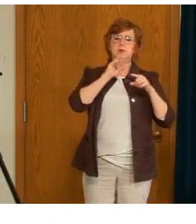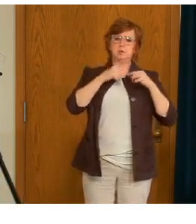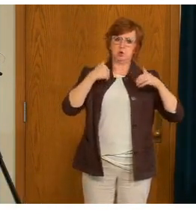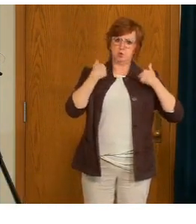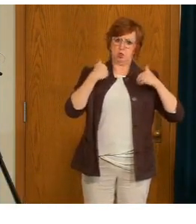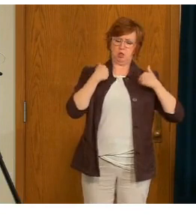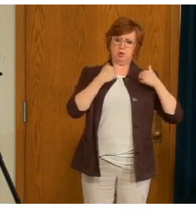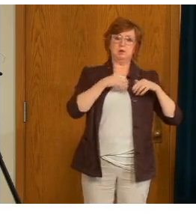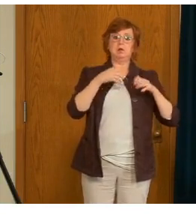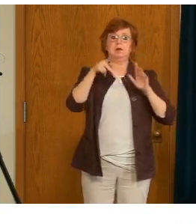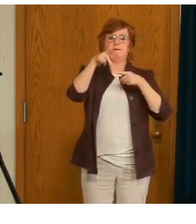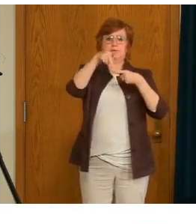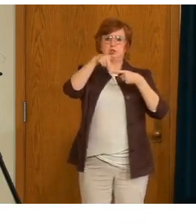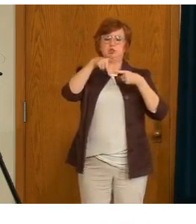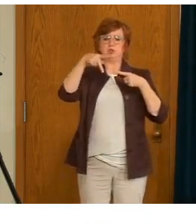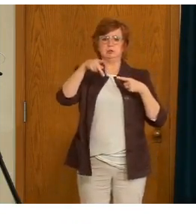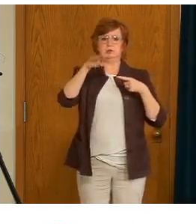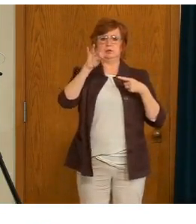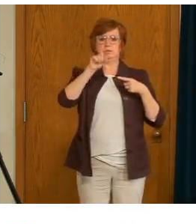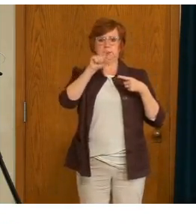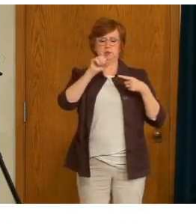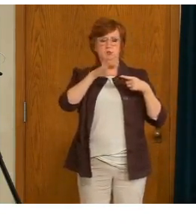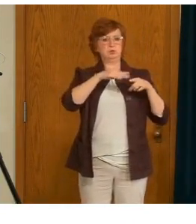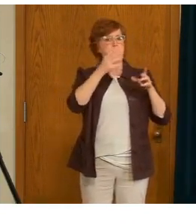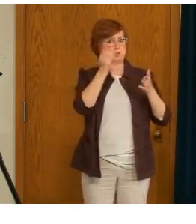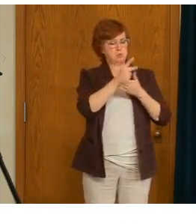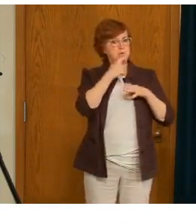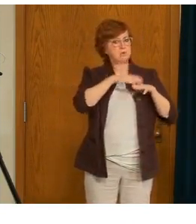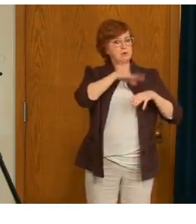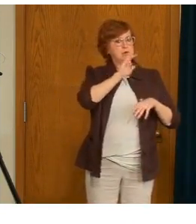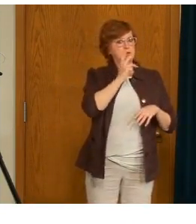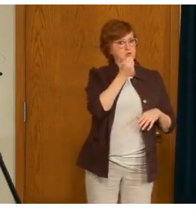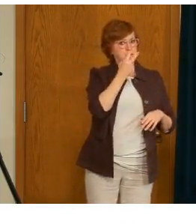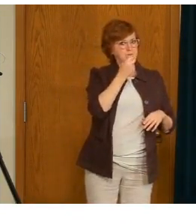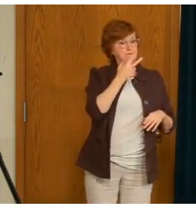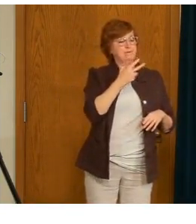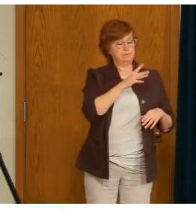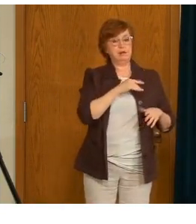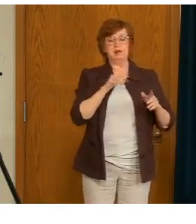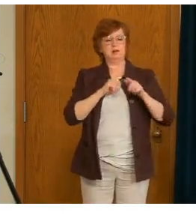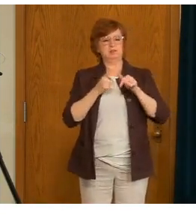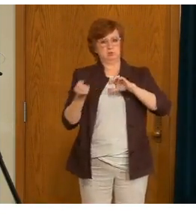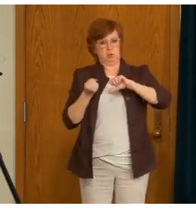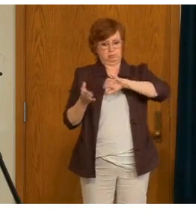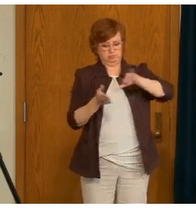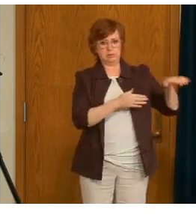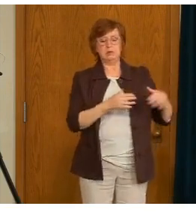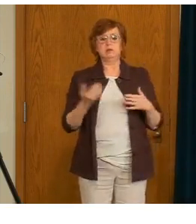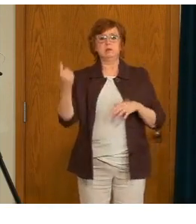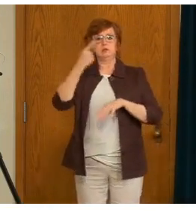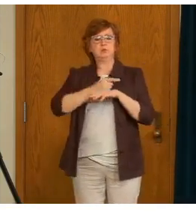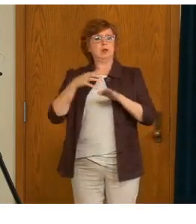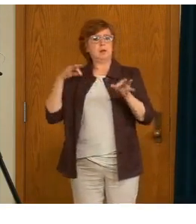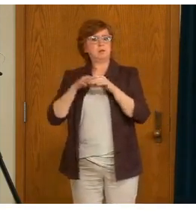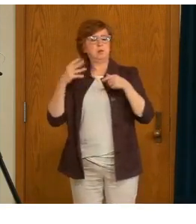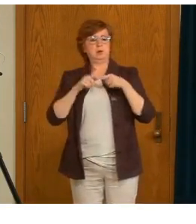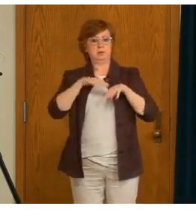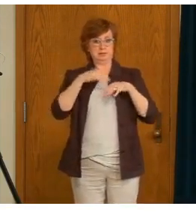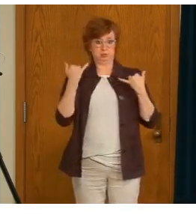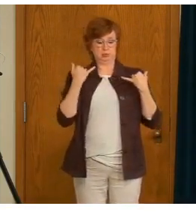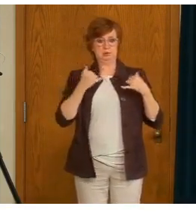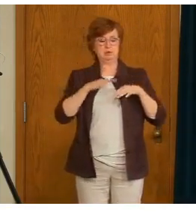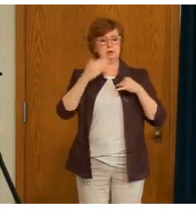older. First, for a quick update on where we are. As of today, everyone 35 years and older is eligible